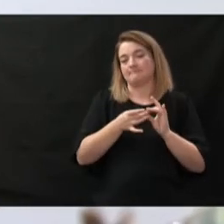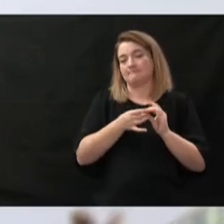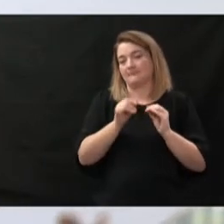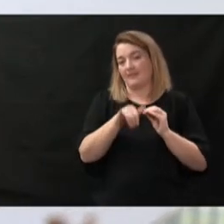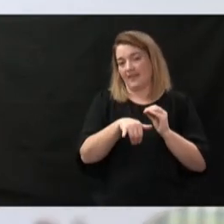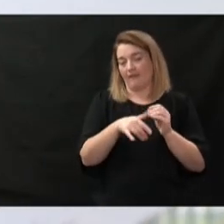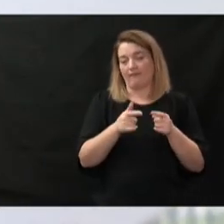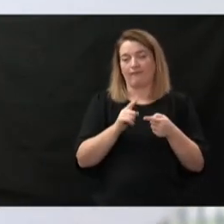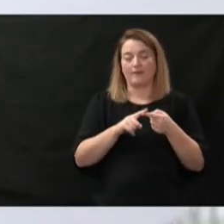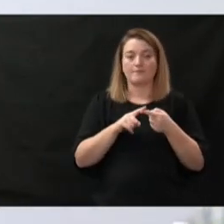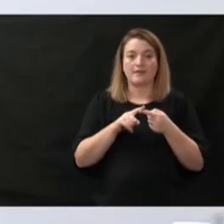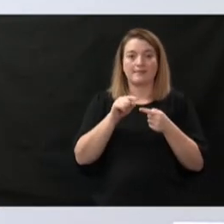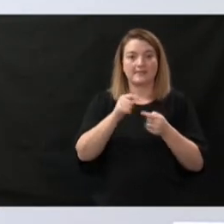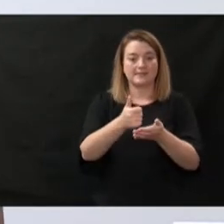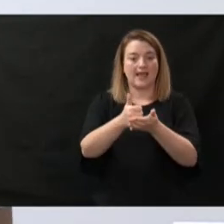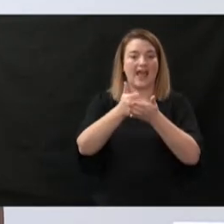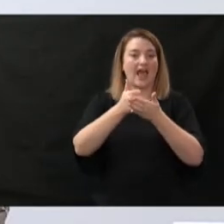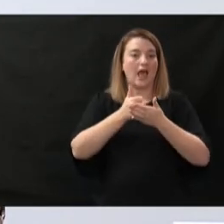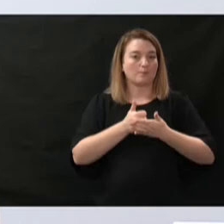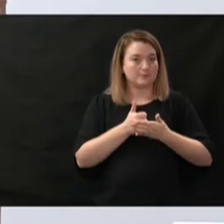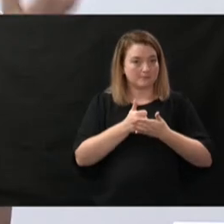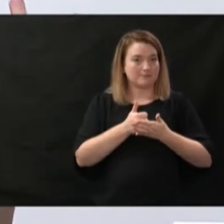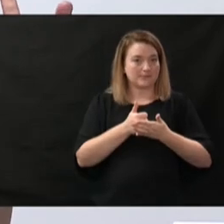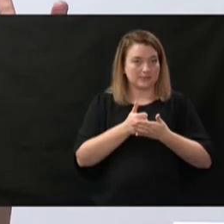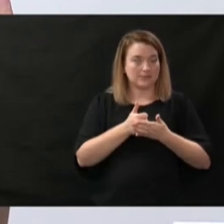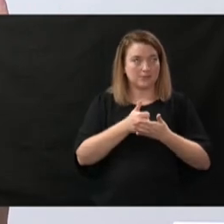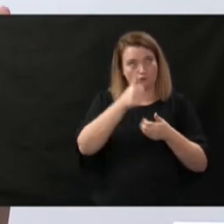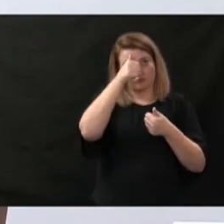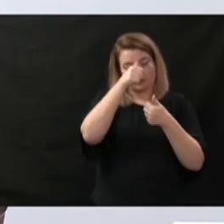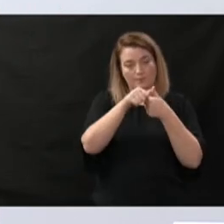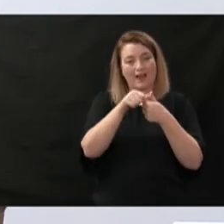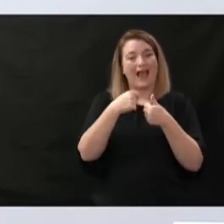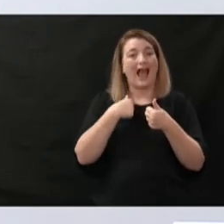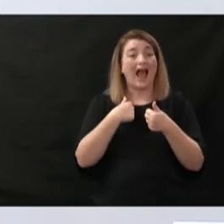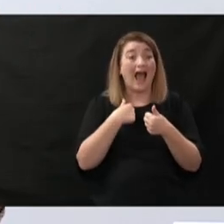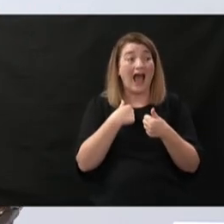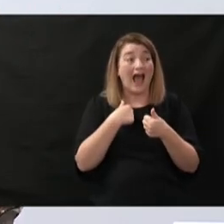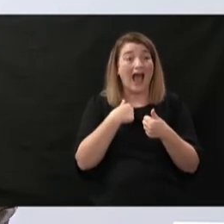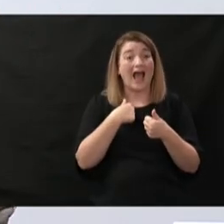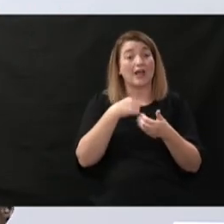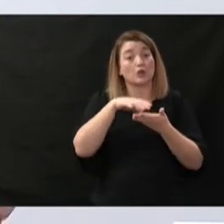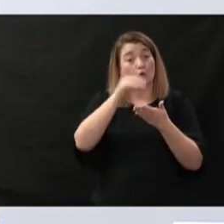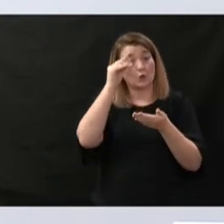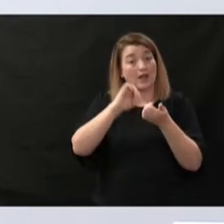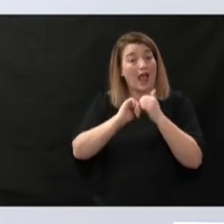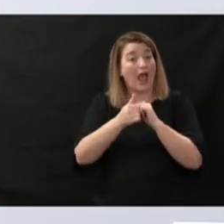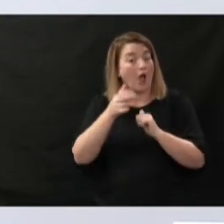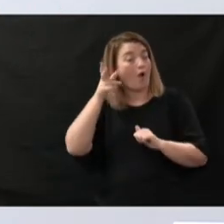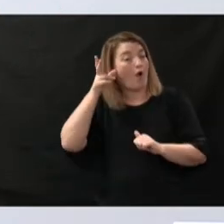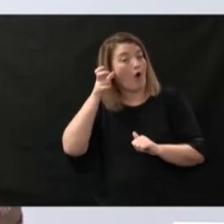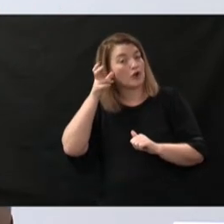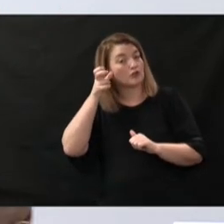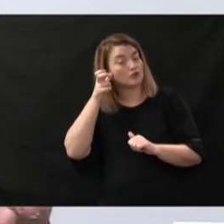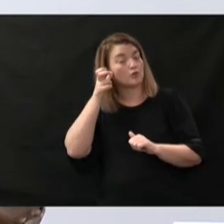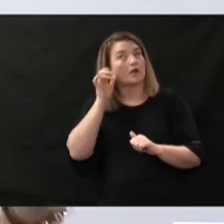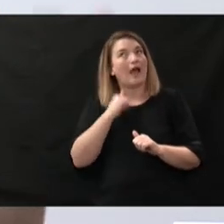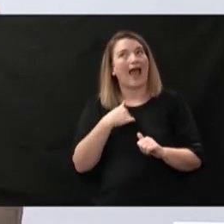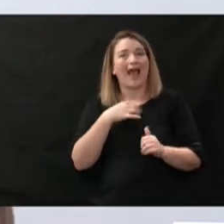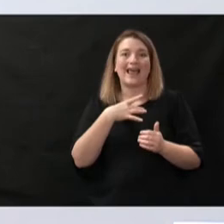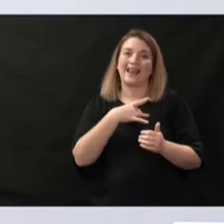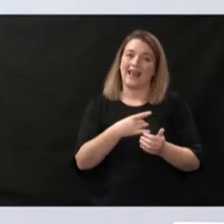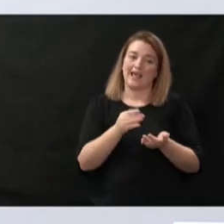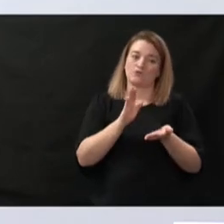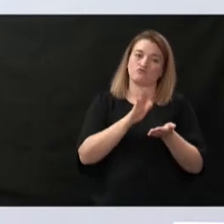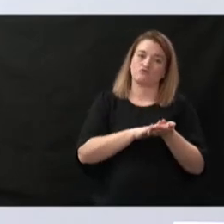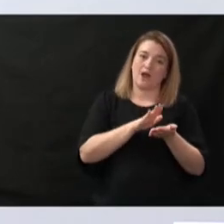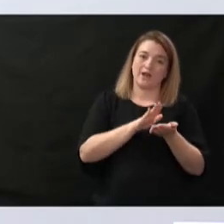learn where they come in the sound. I like the auditory, right? I like rhymes, if you can't tell. Mm-hmm. I like rhymes and songs. Those help